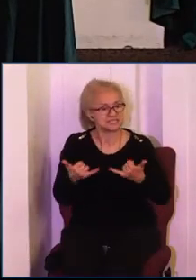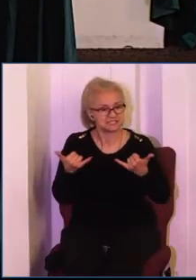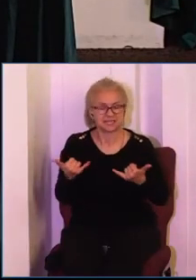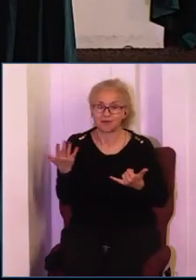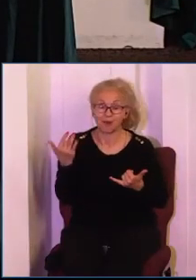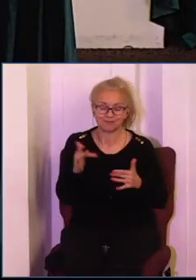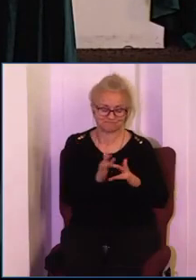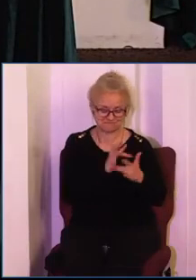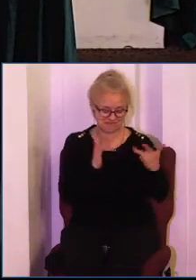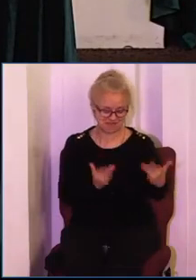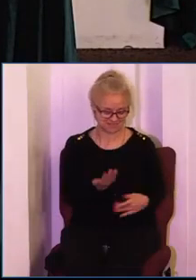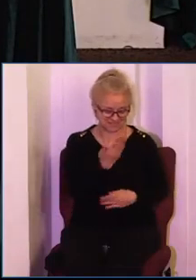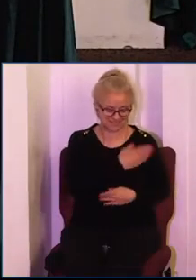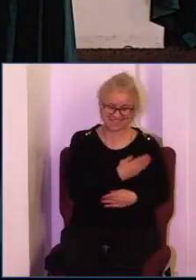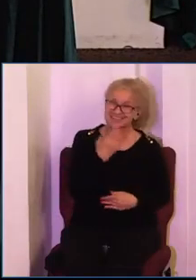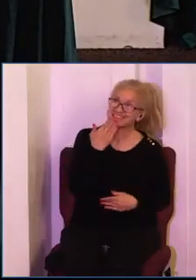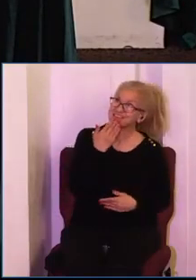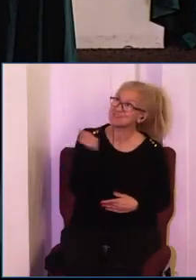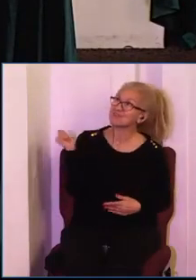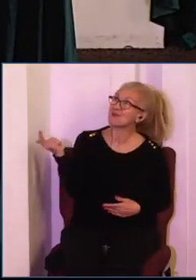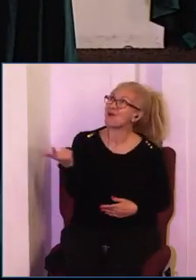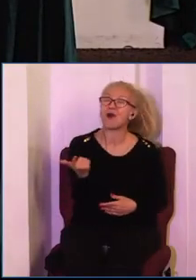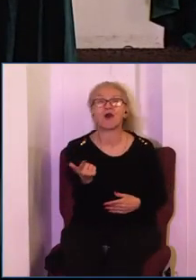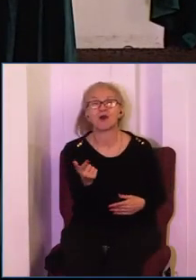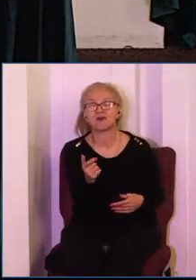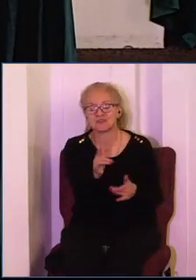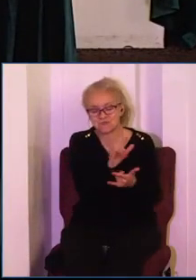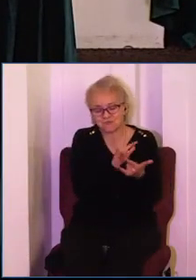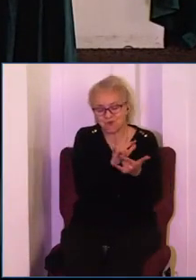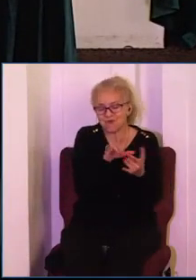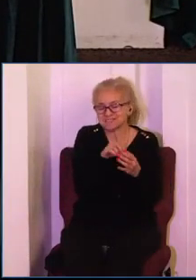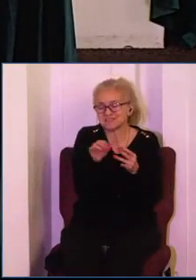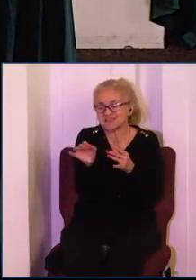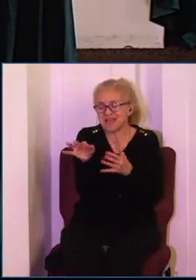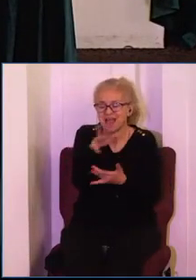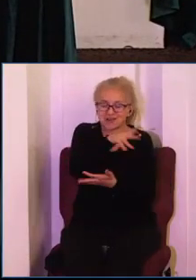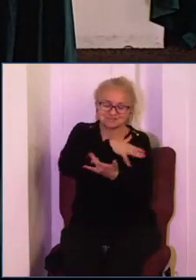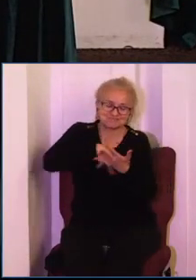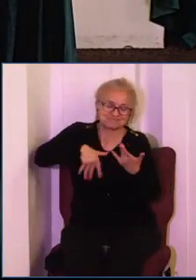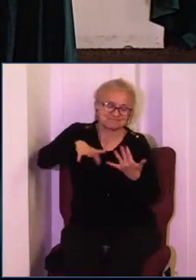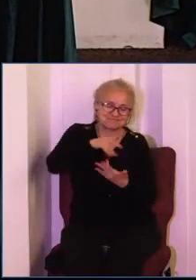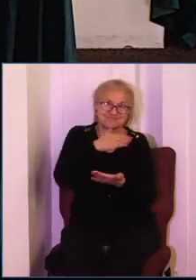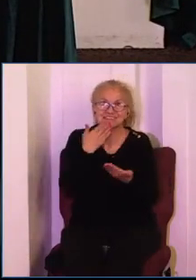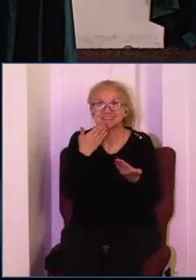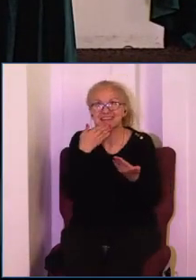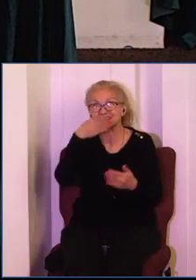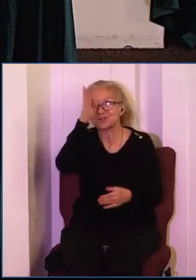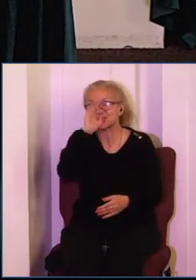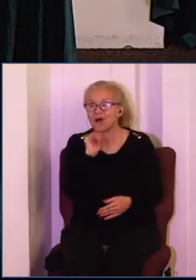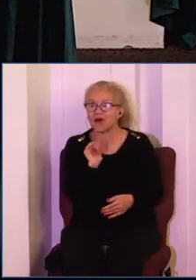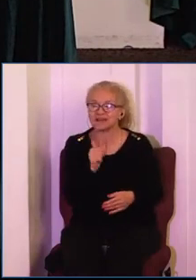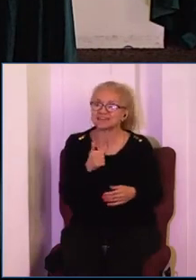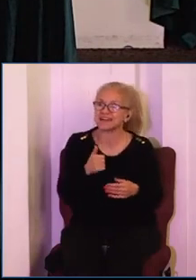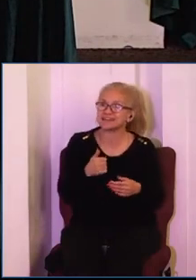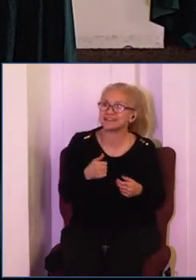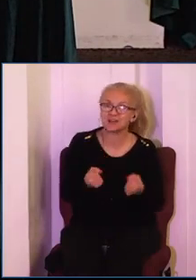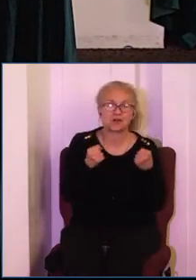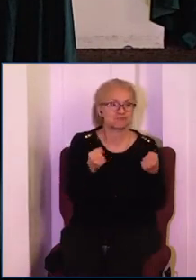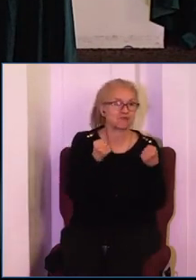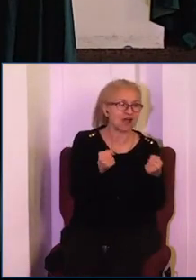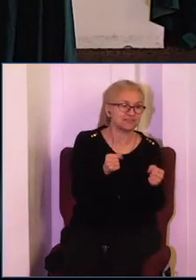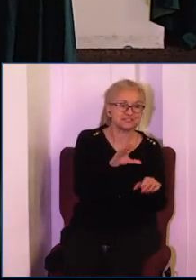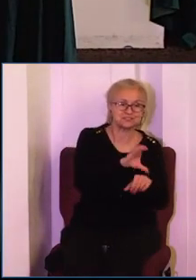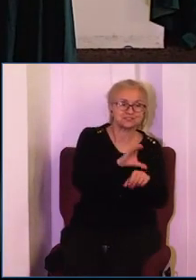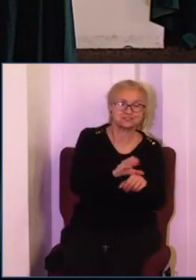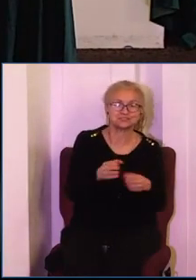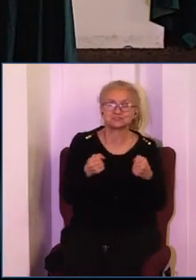it's Valentine's Day, thank you for all of the romance that's in the air. I thank you, God, that even driving to church and driving home, we